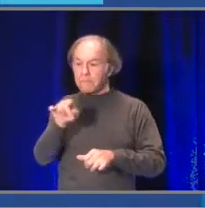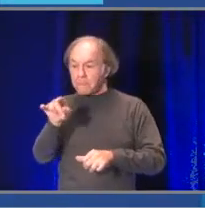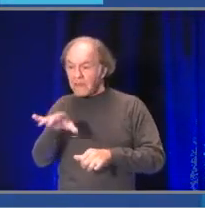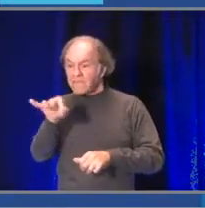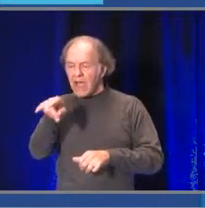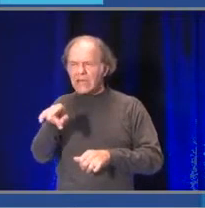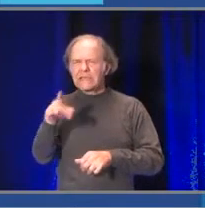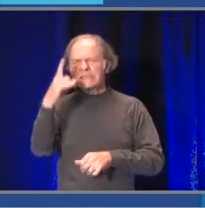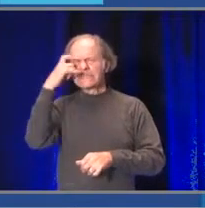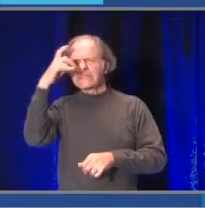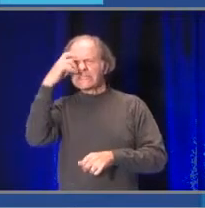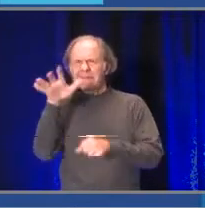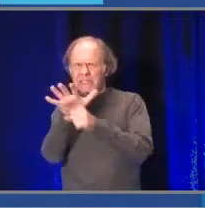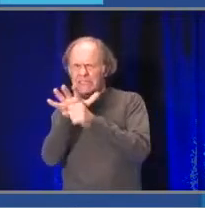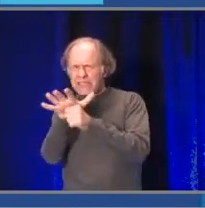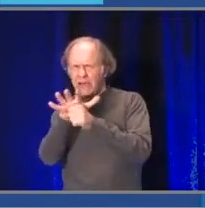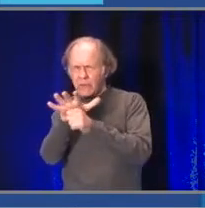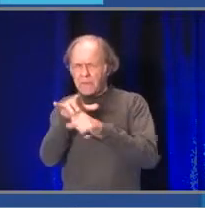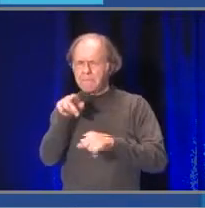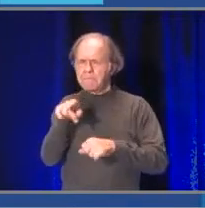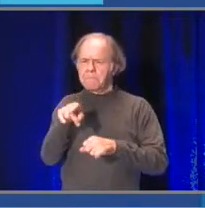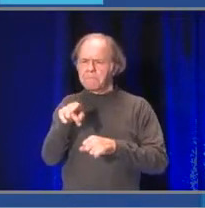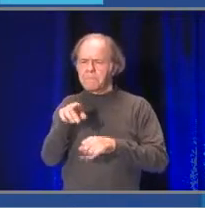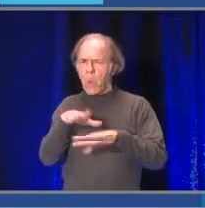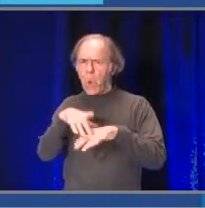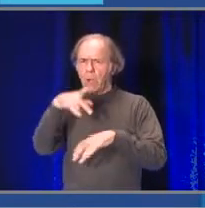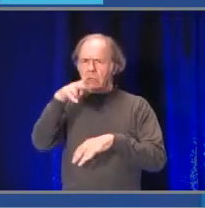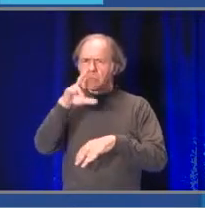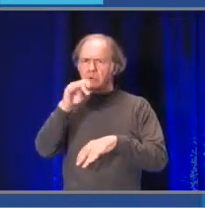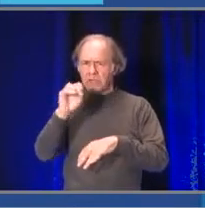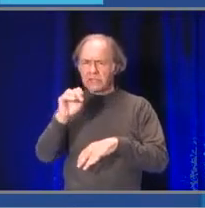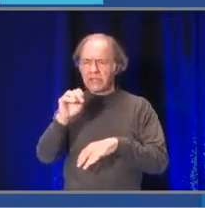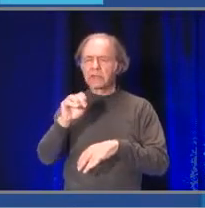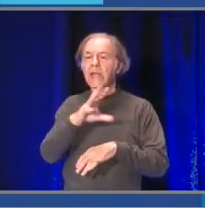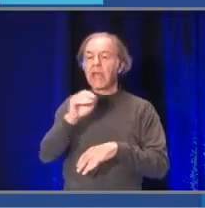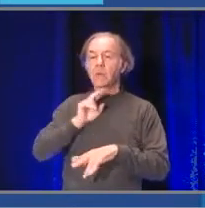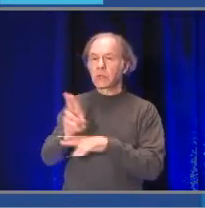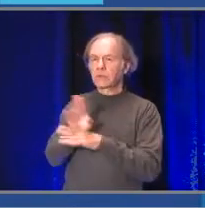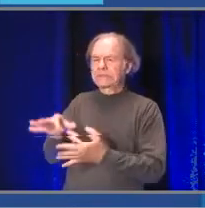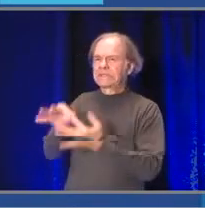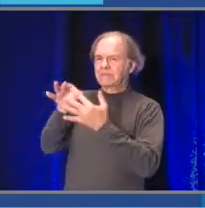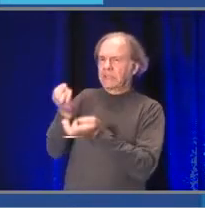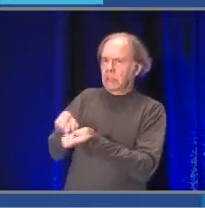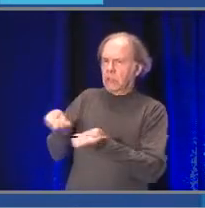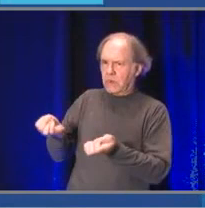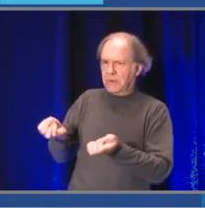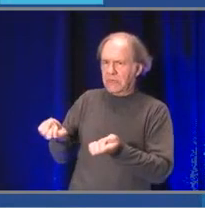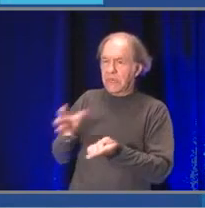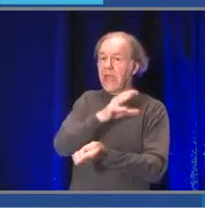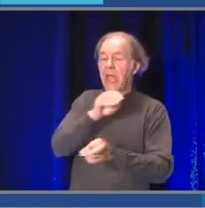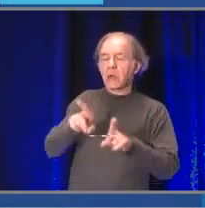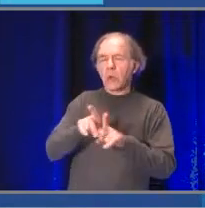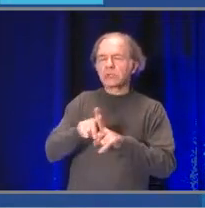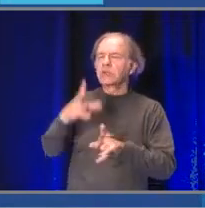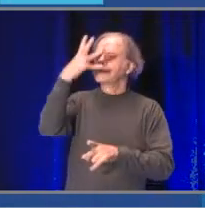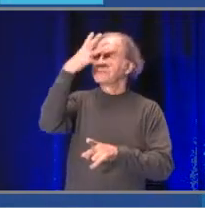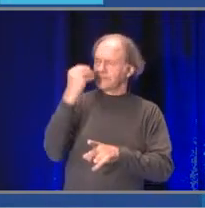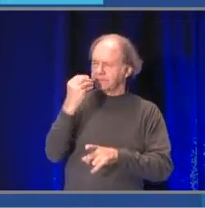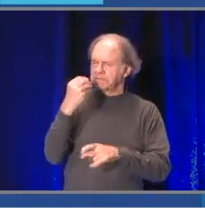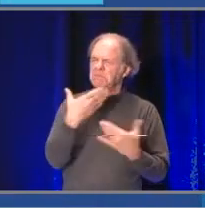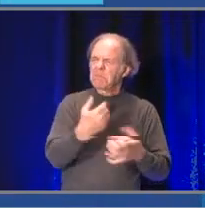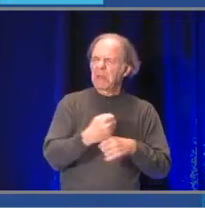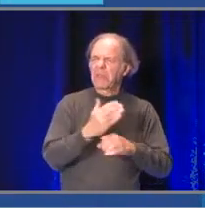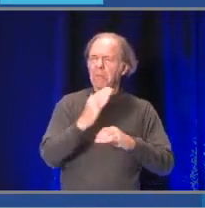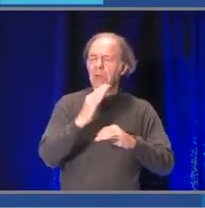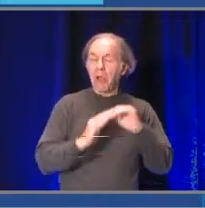suspicious lesions, and along with dedicated equipment and sedation for patient comfort, we